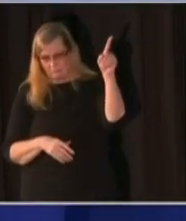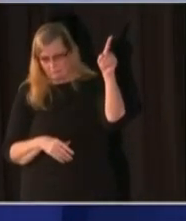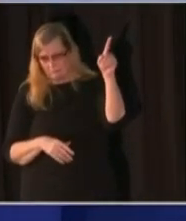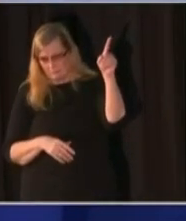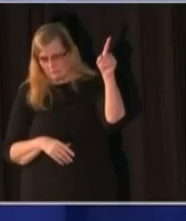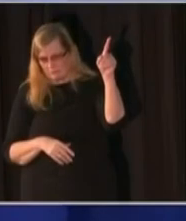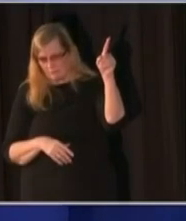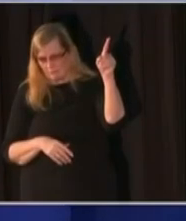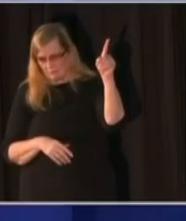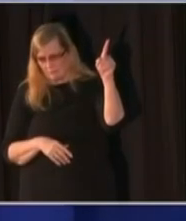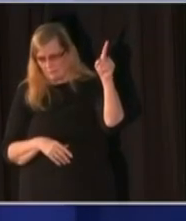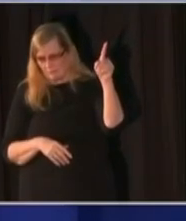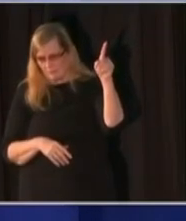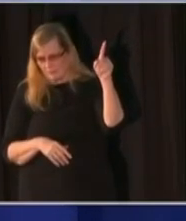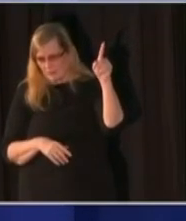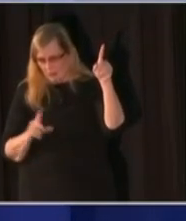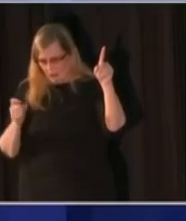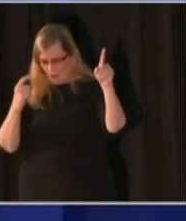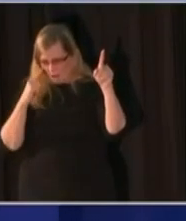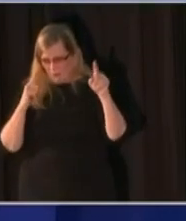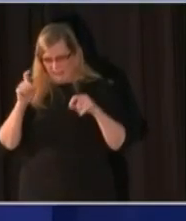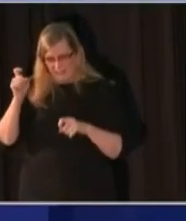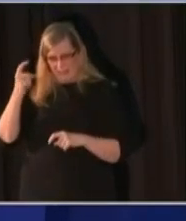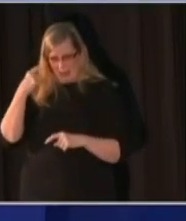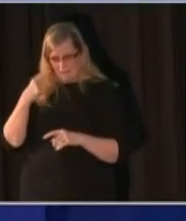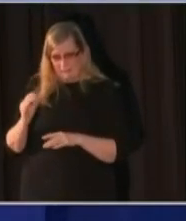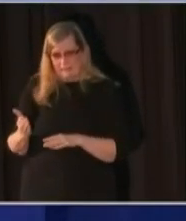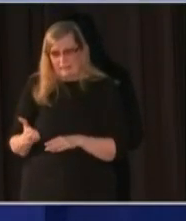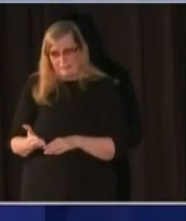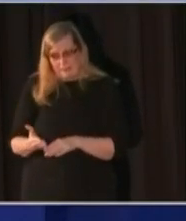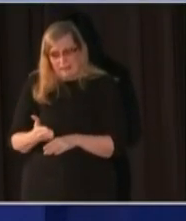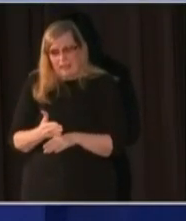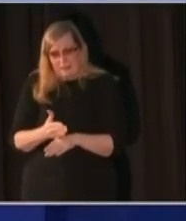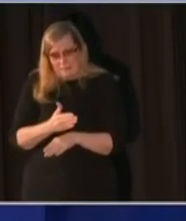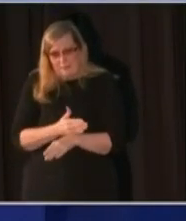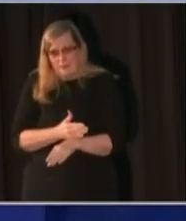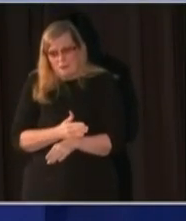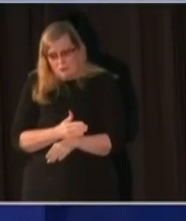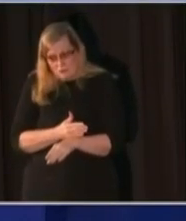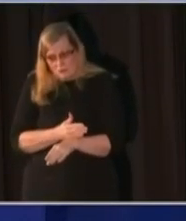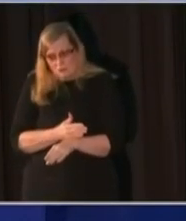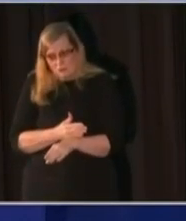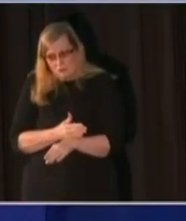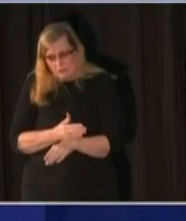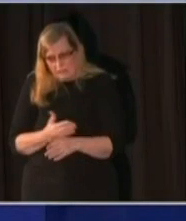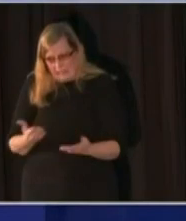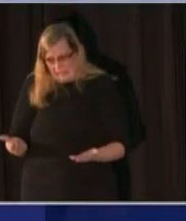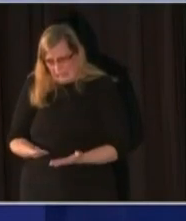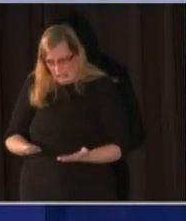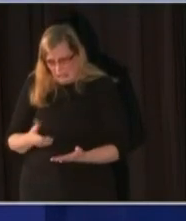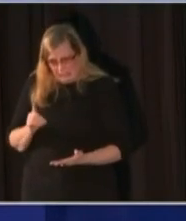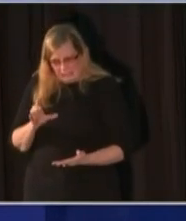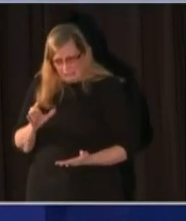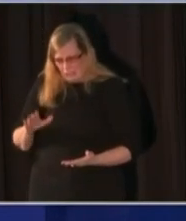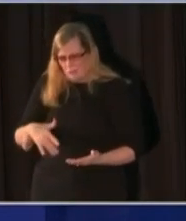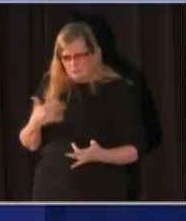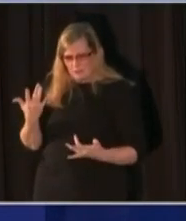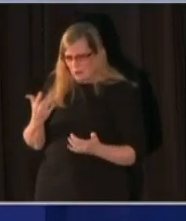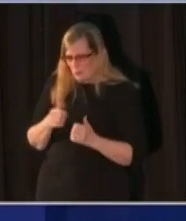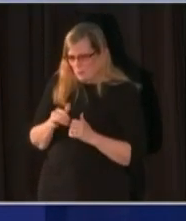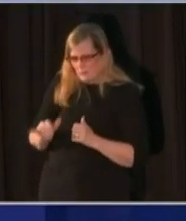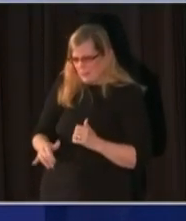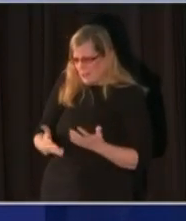characterizing things as perhaps they're getting better. Can you characterize the situation here in D.C. at this point at all? Is